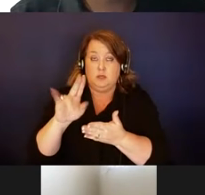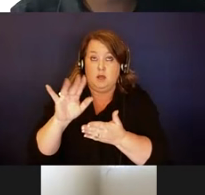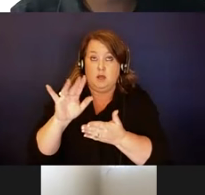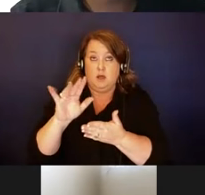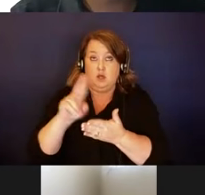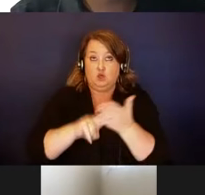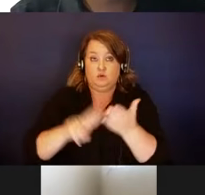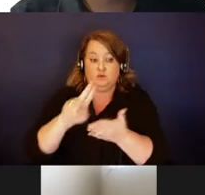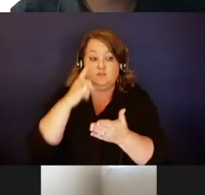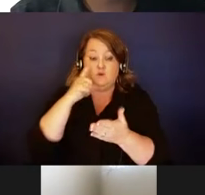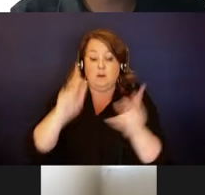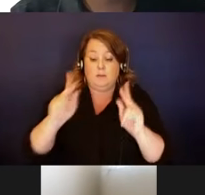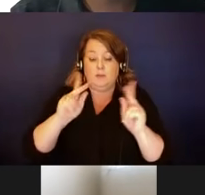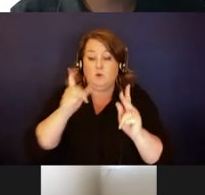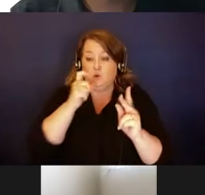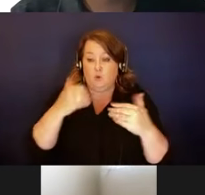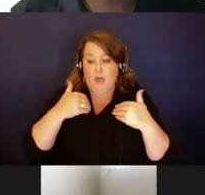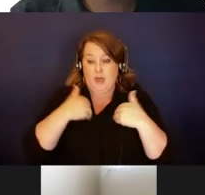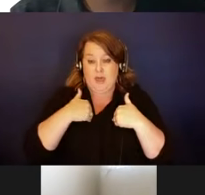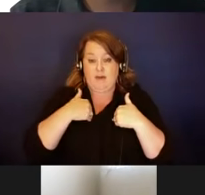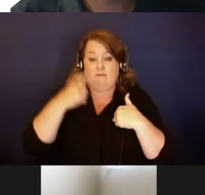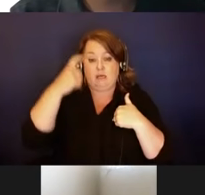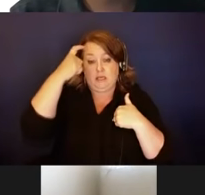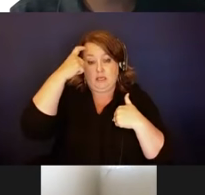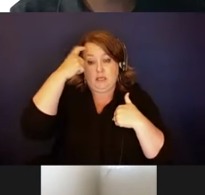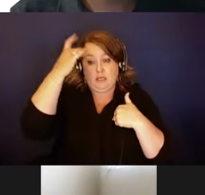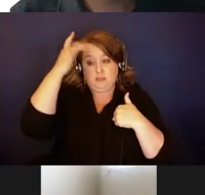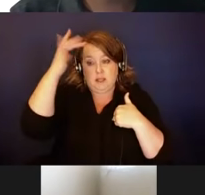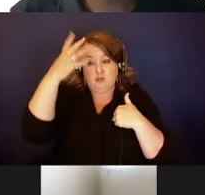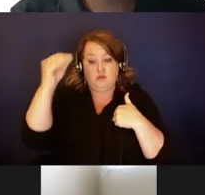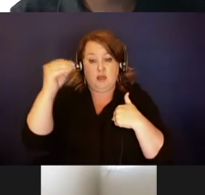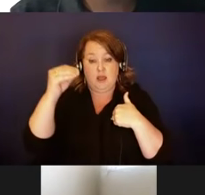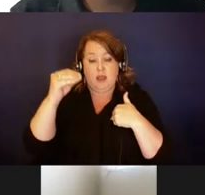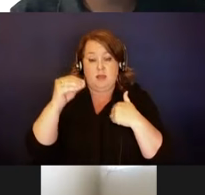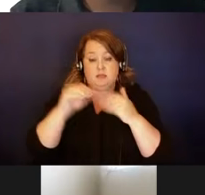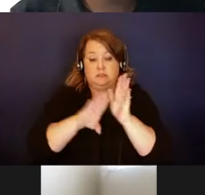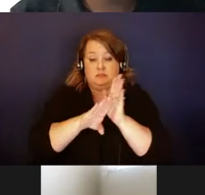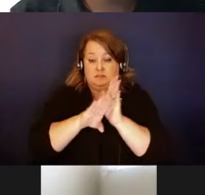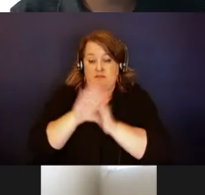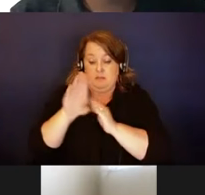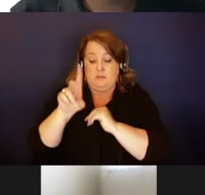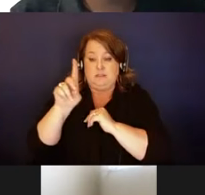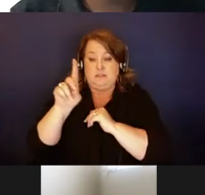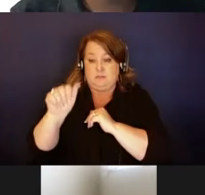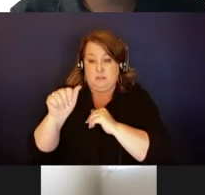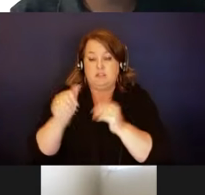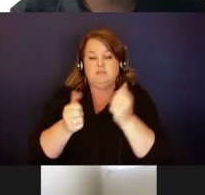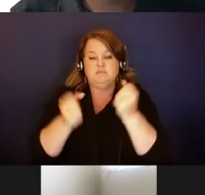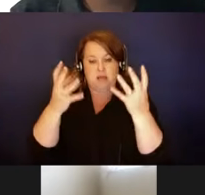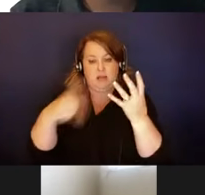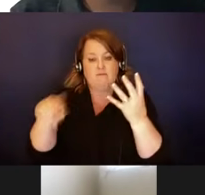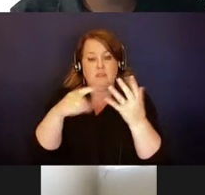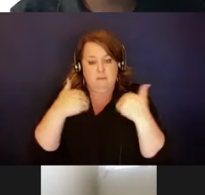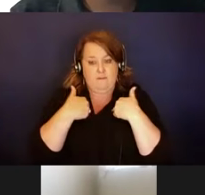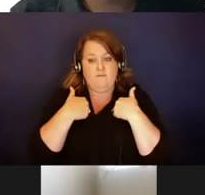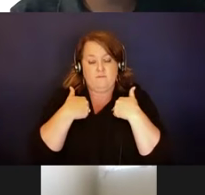for people with intellectual and developmental disabilities. Most states have one of those too. So you